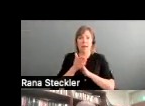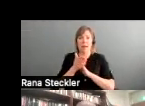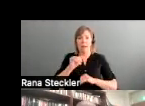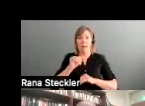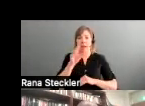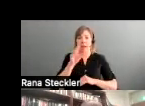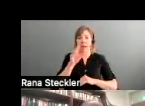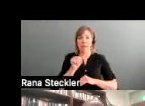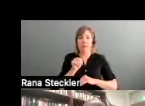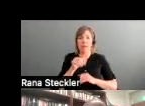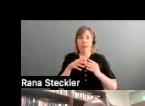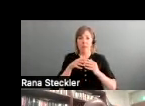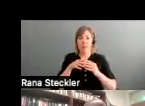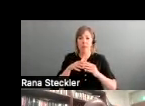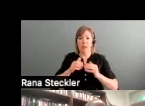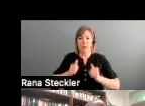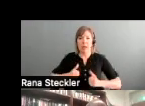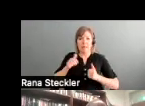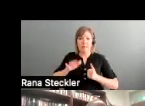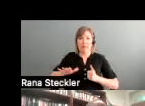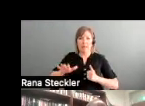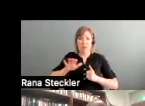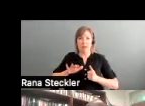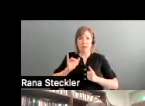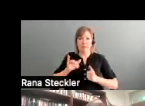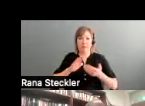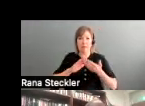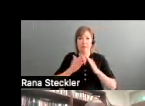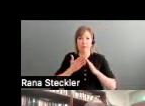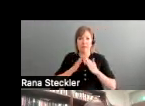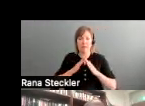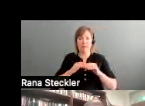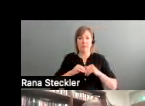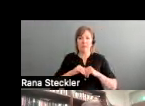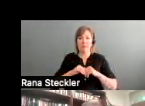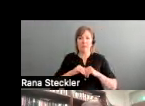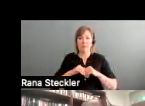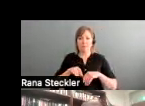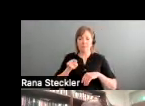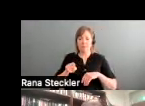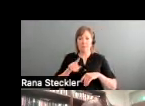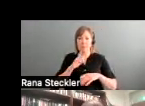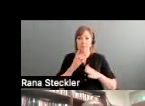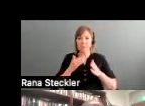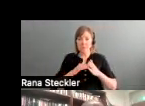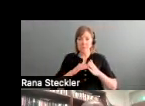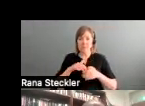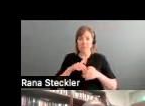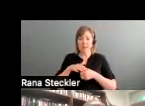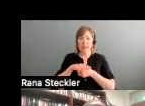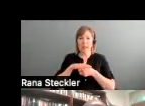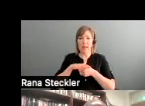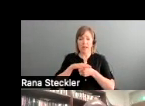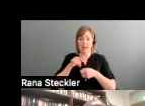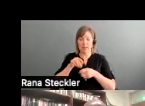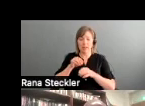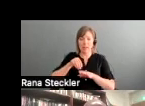African-American section of the city. And here, again, is an